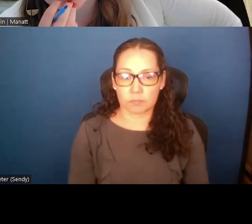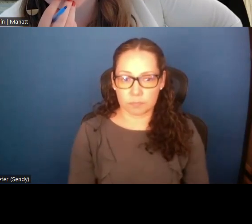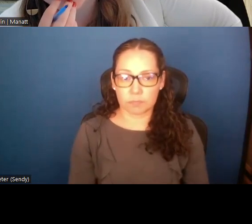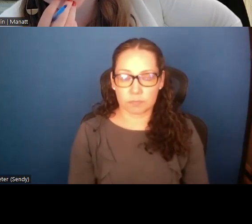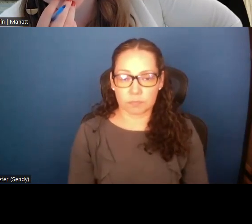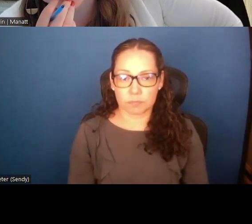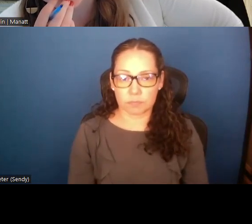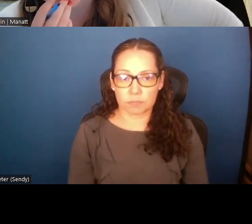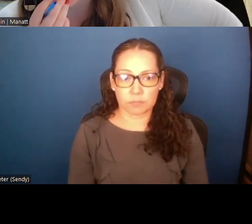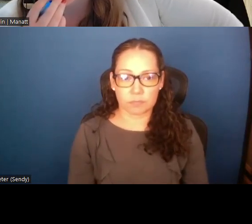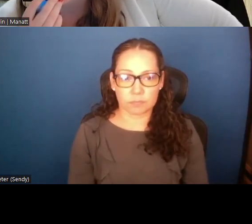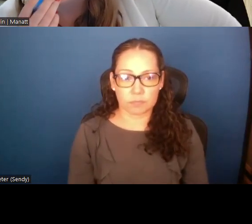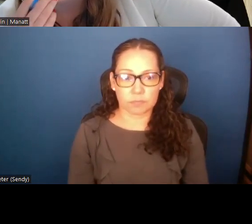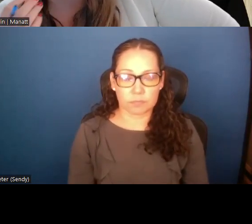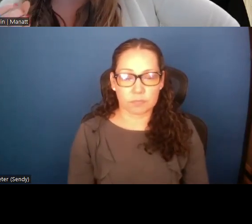All right.